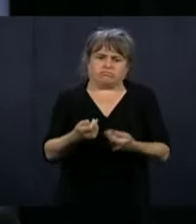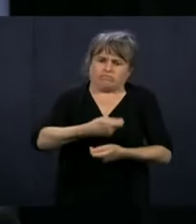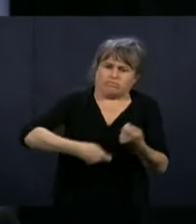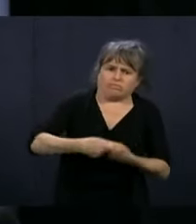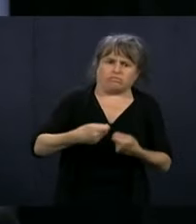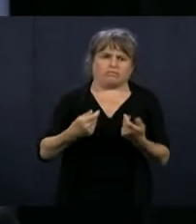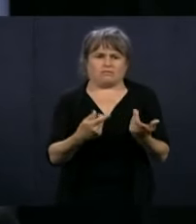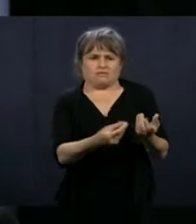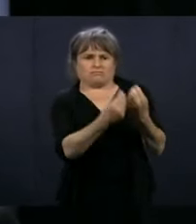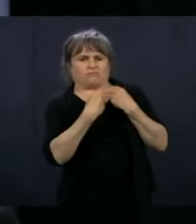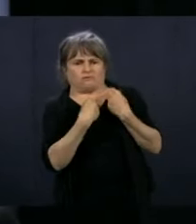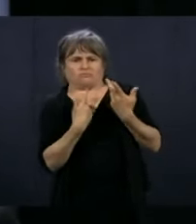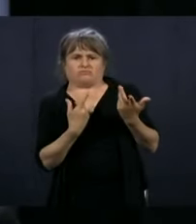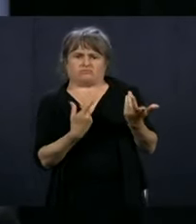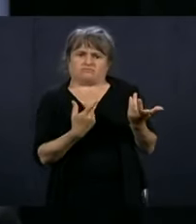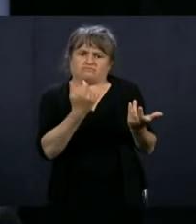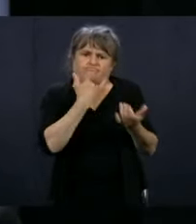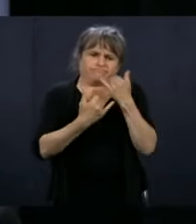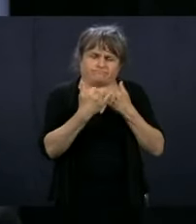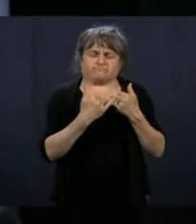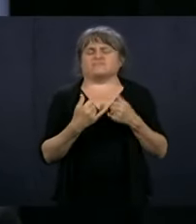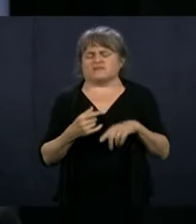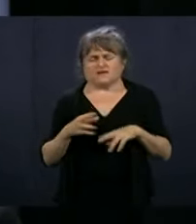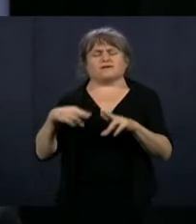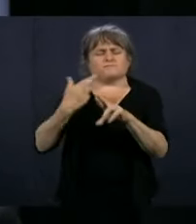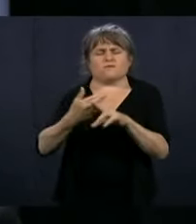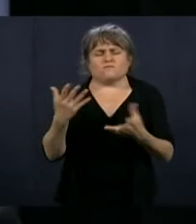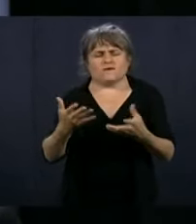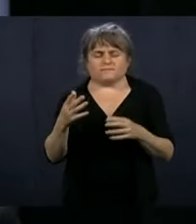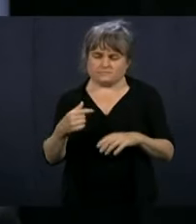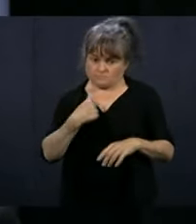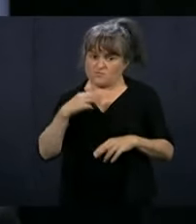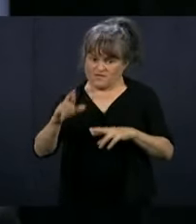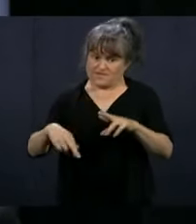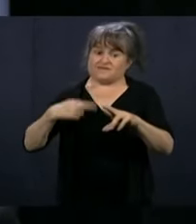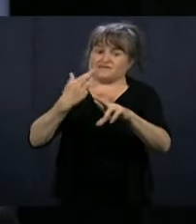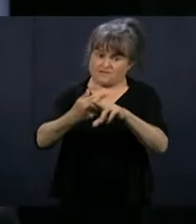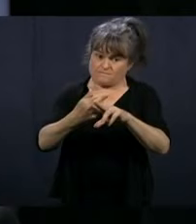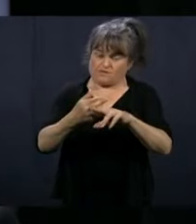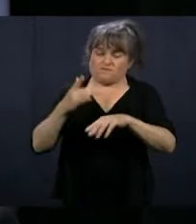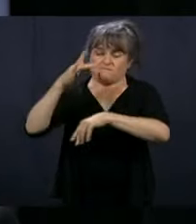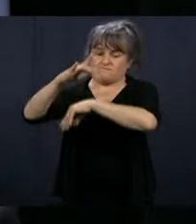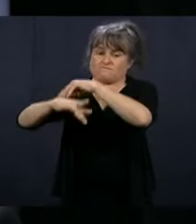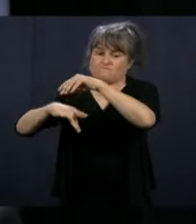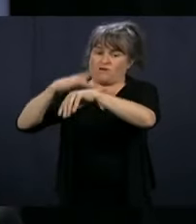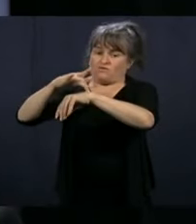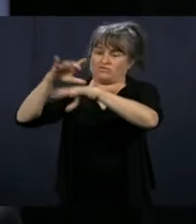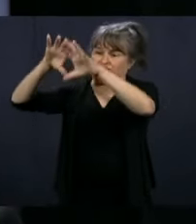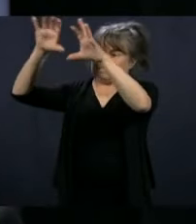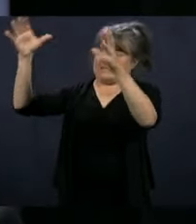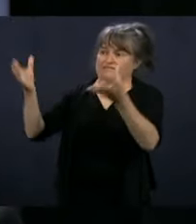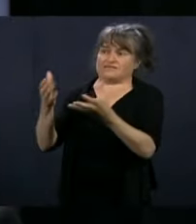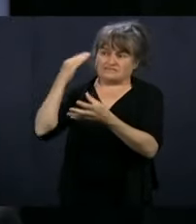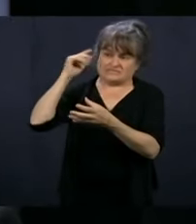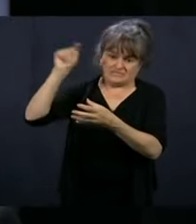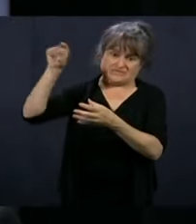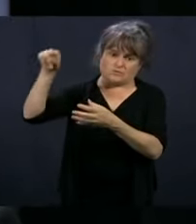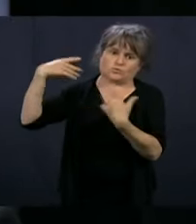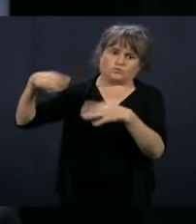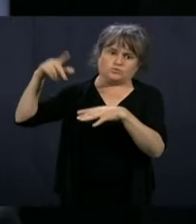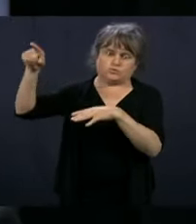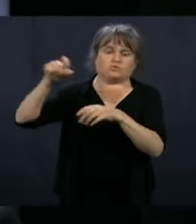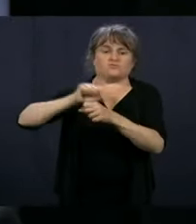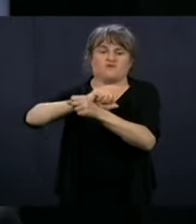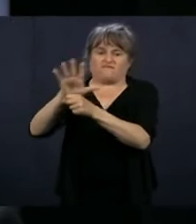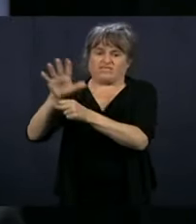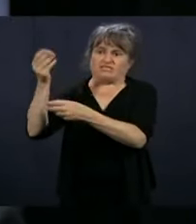They look like the measures that were taken pretty much everywhere in the world. We had a virus that spread at very high